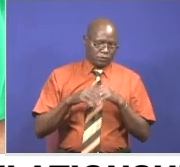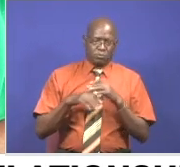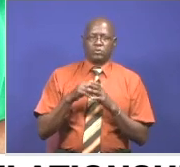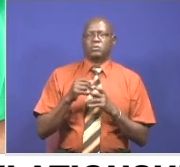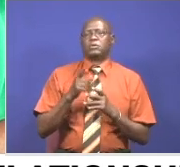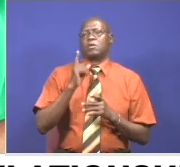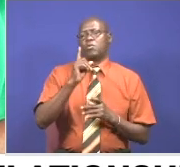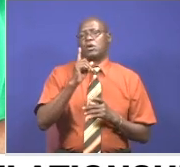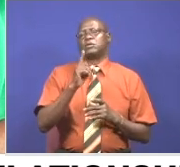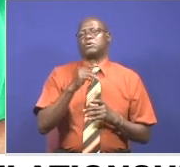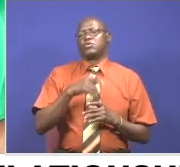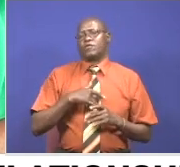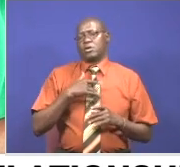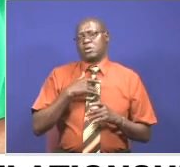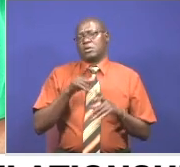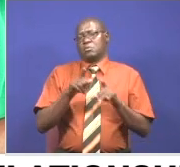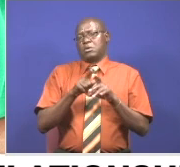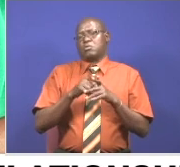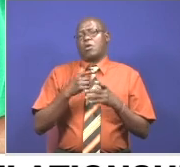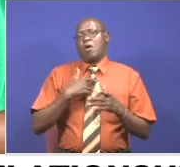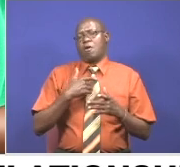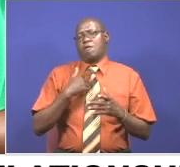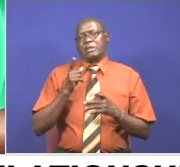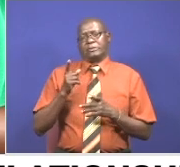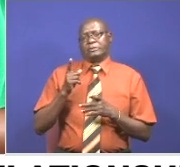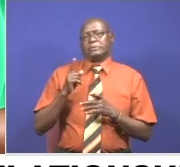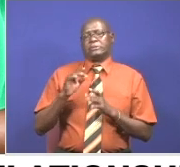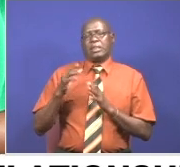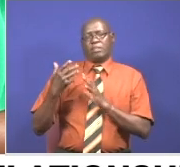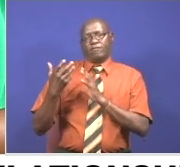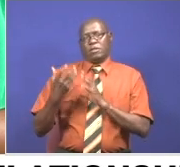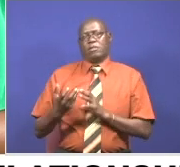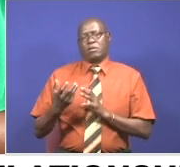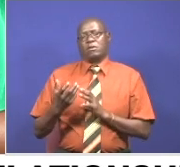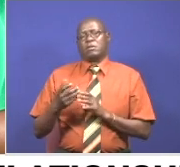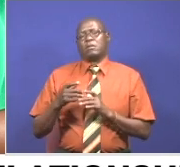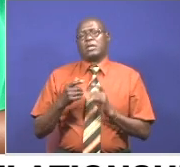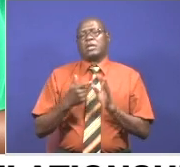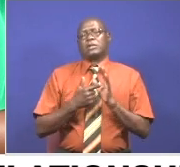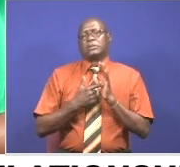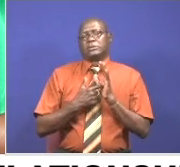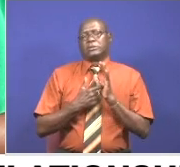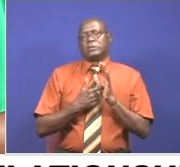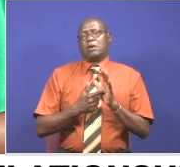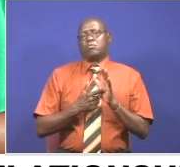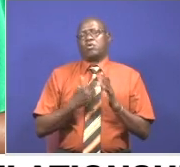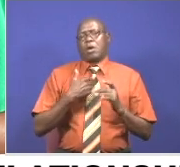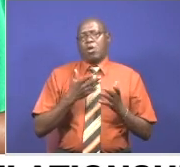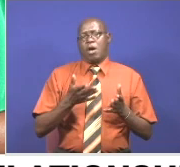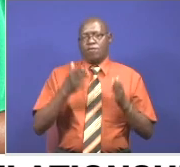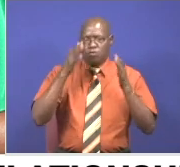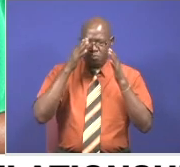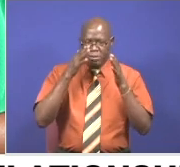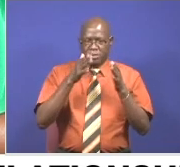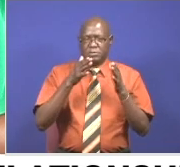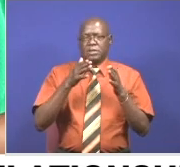and the ones that you feel like they are more weighty. Especially if you reach a point where now you are committed and you know it's going to lead to marriage, then